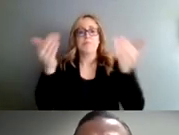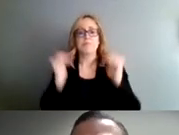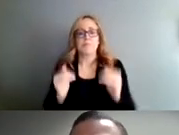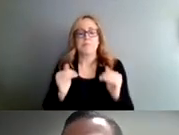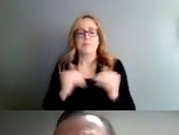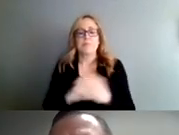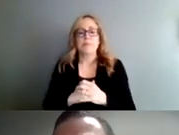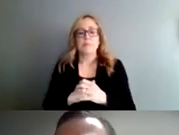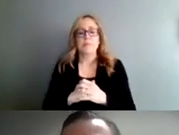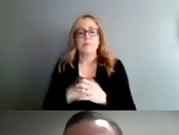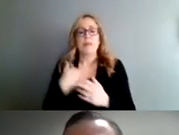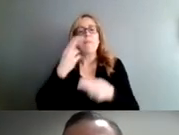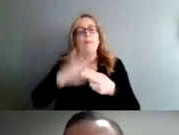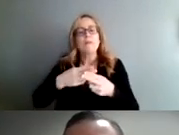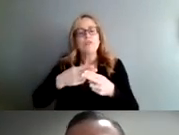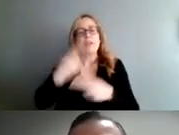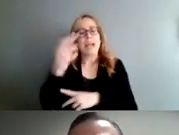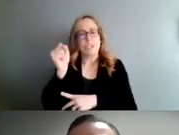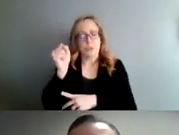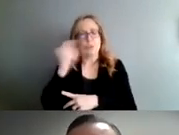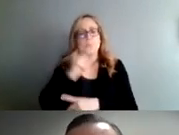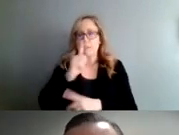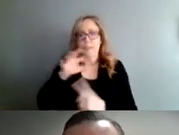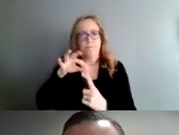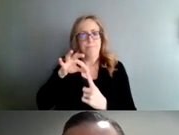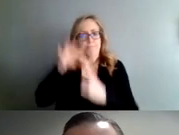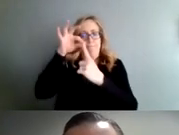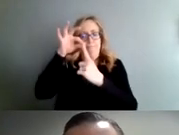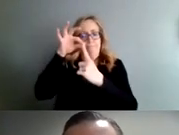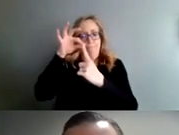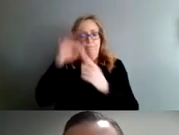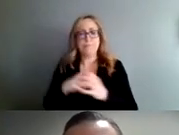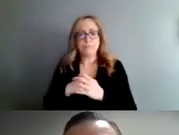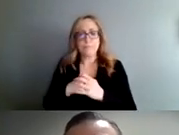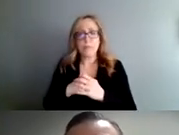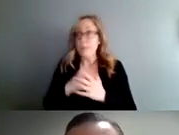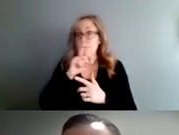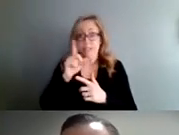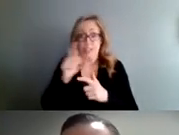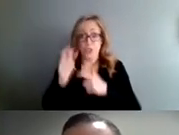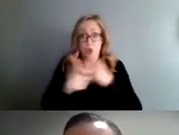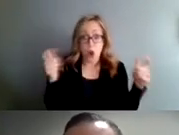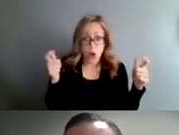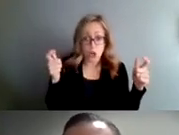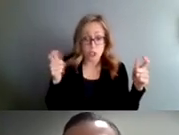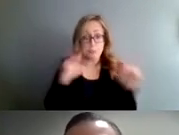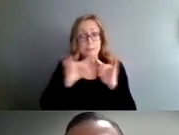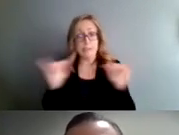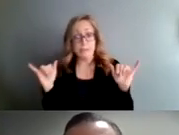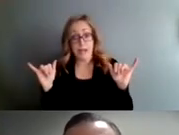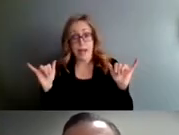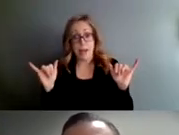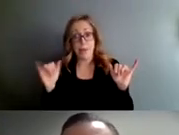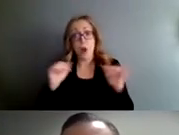All right, so I mentioned that our high school is a bit unique. In addition to the fact that it's so large, also at the high school level, every